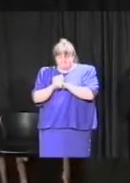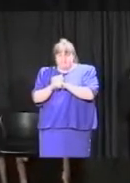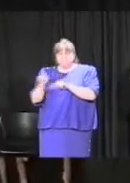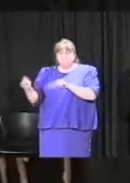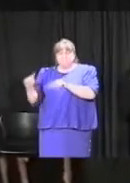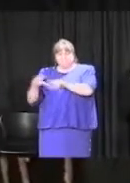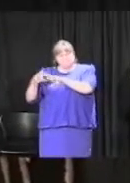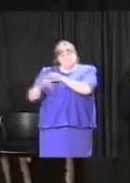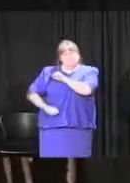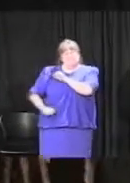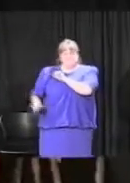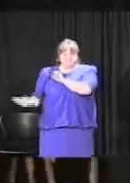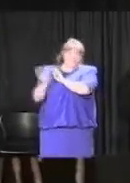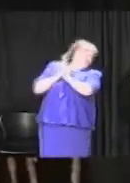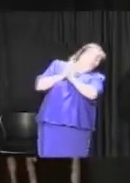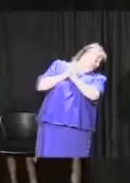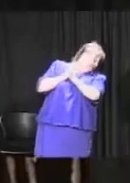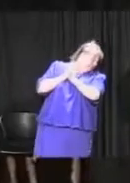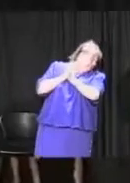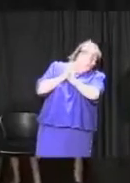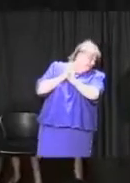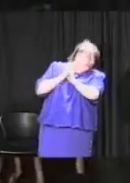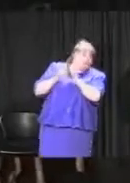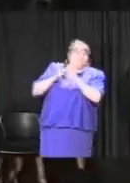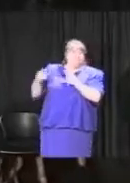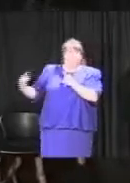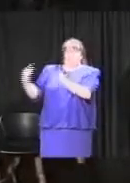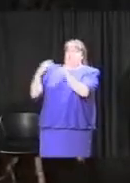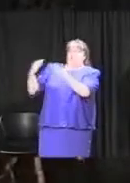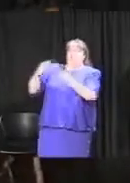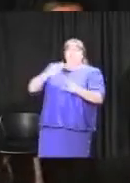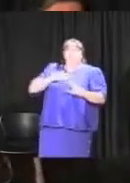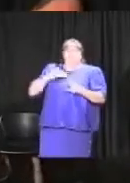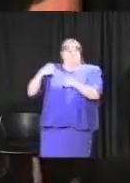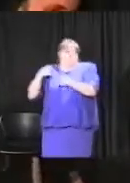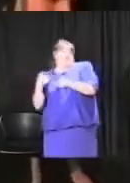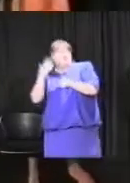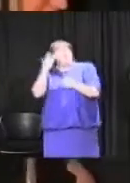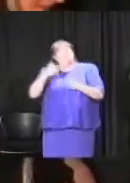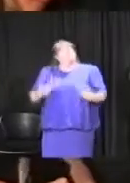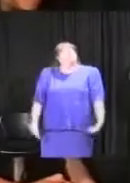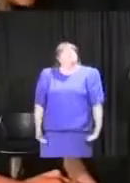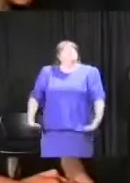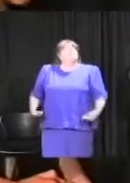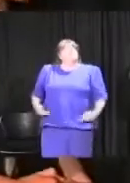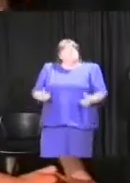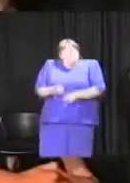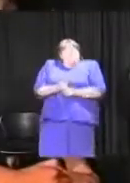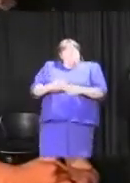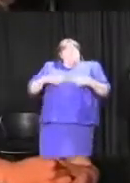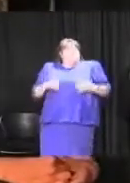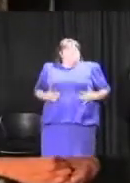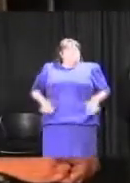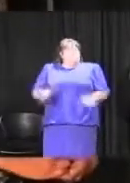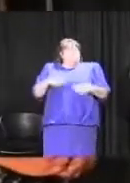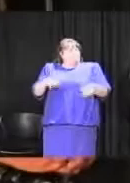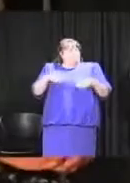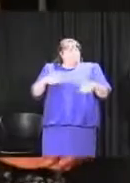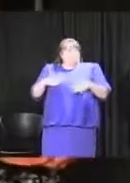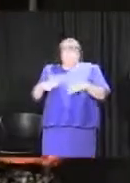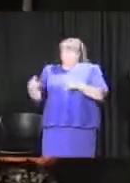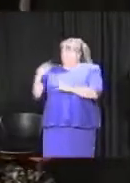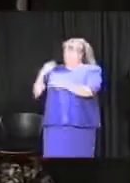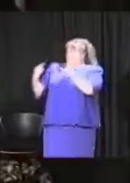He raped me, and then he said it was my fault for wearing all those short skirts and tight tops.